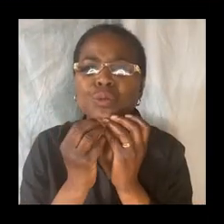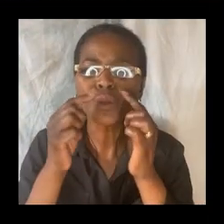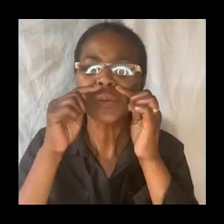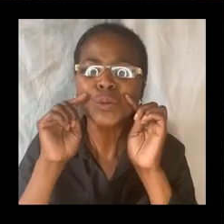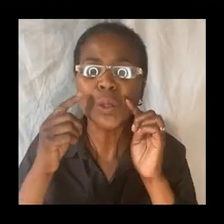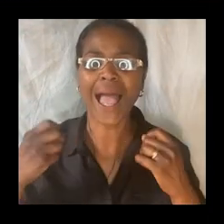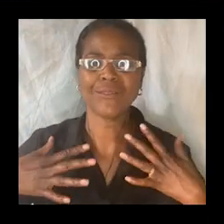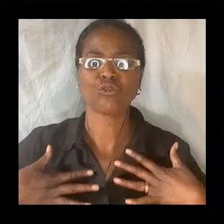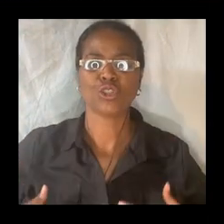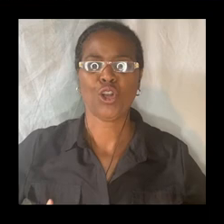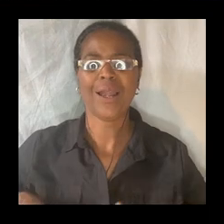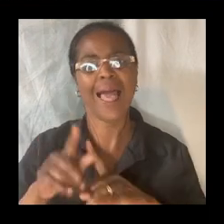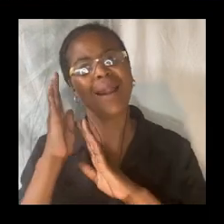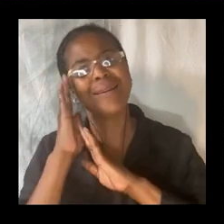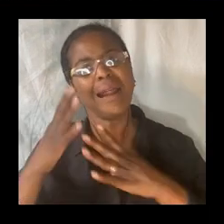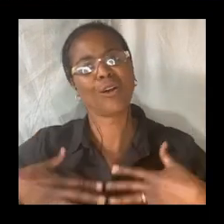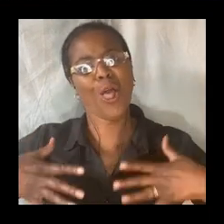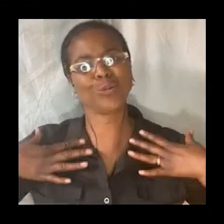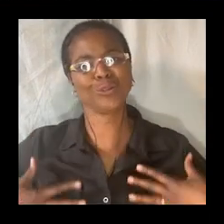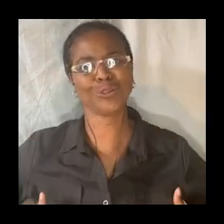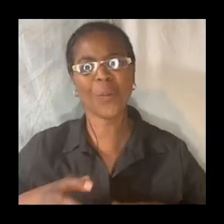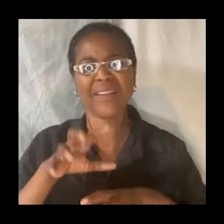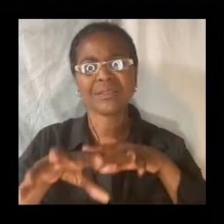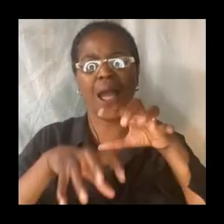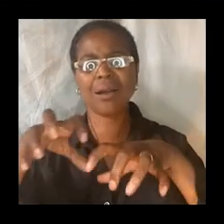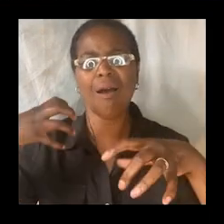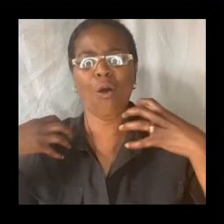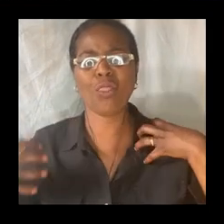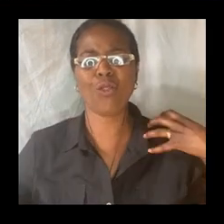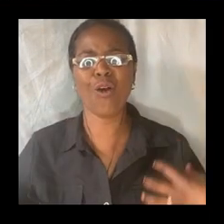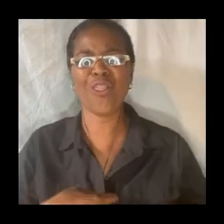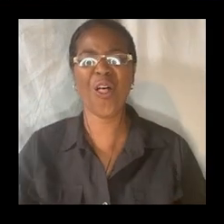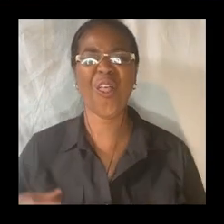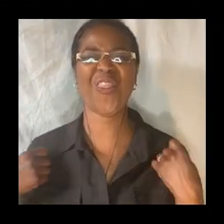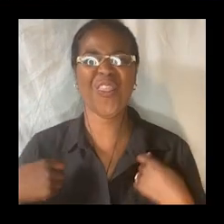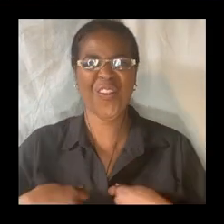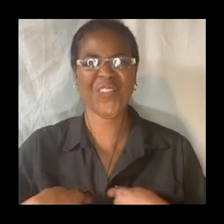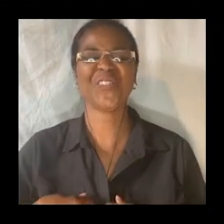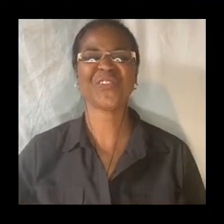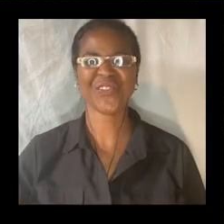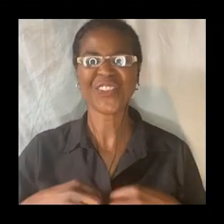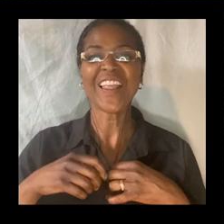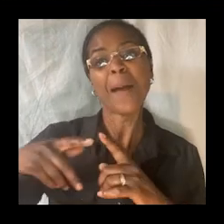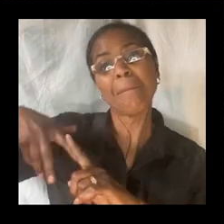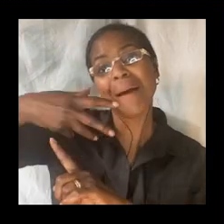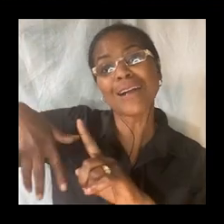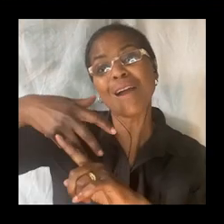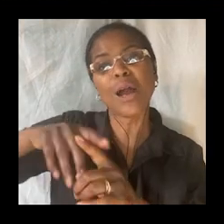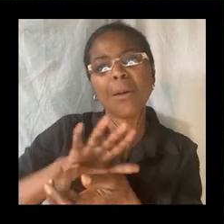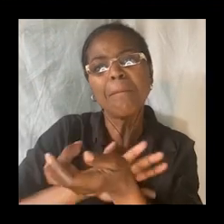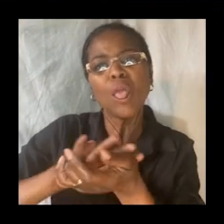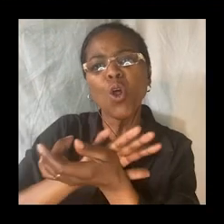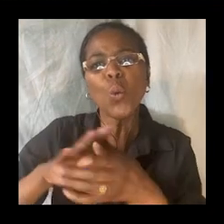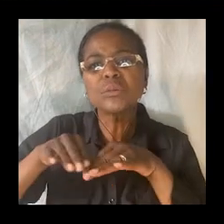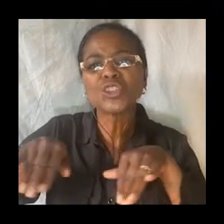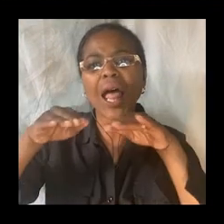my pajama top, with tigers on it. And then behind me, I'm surrounded by blue bookshelves full of hundreds